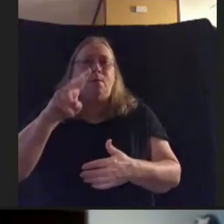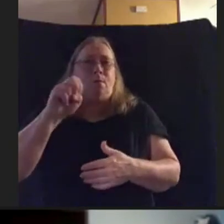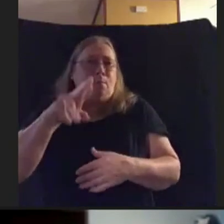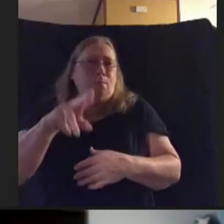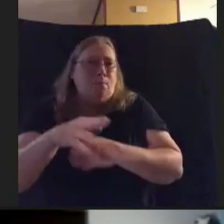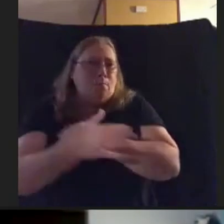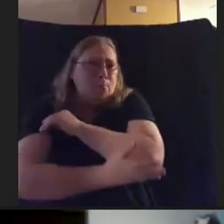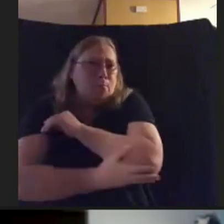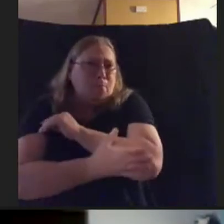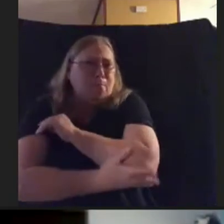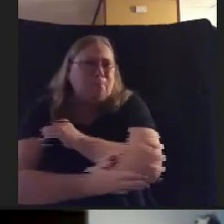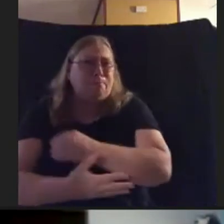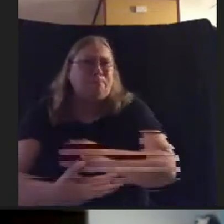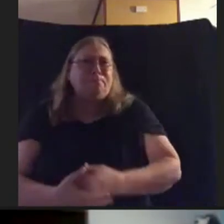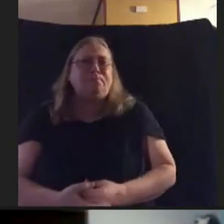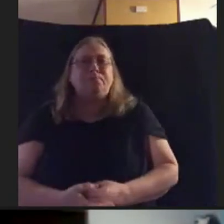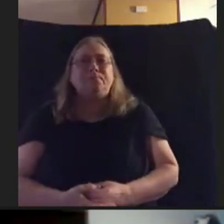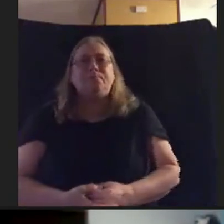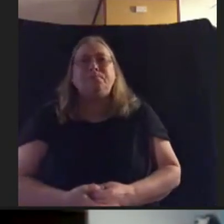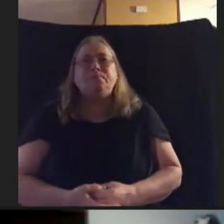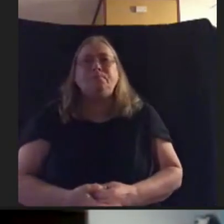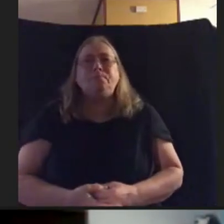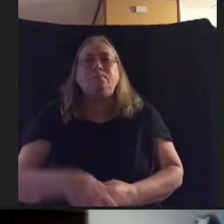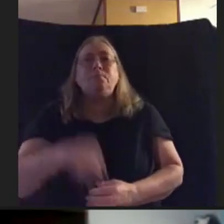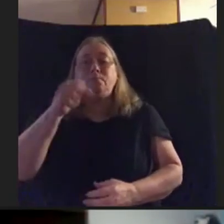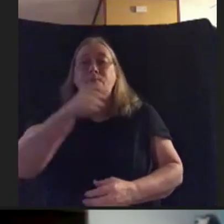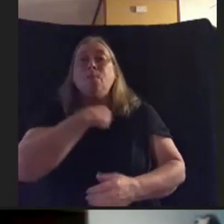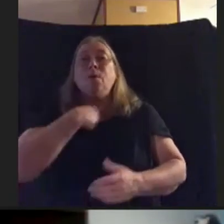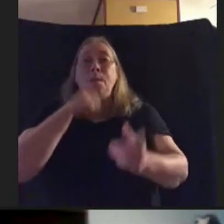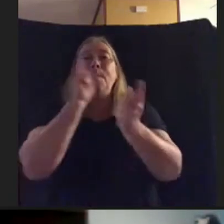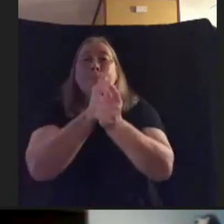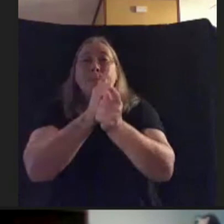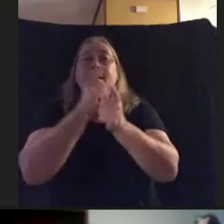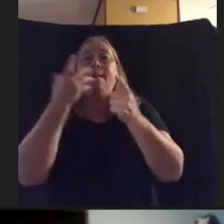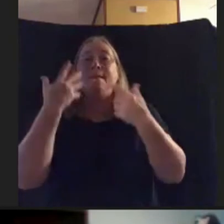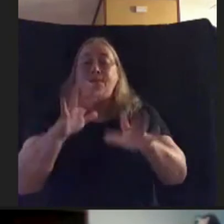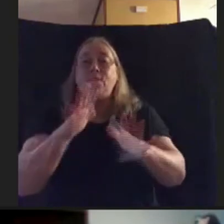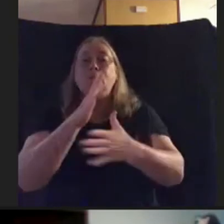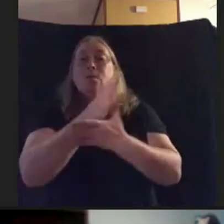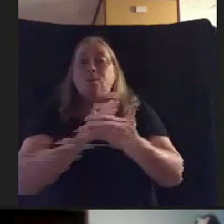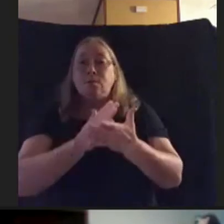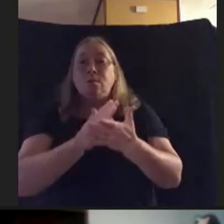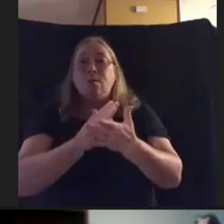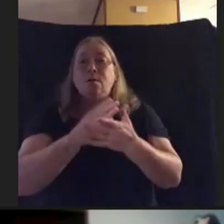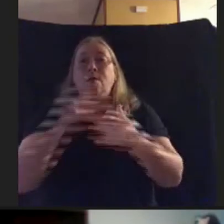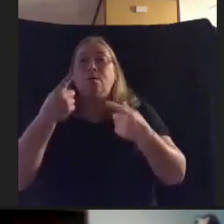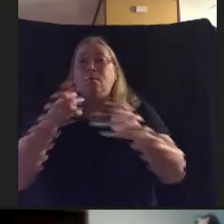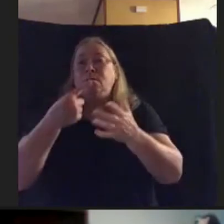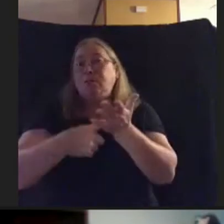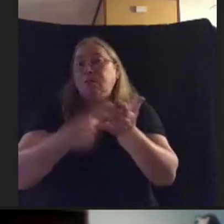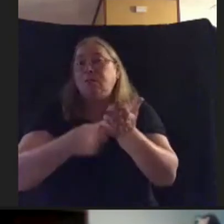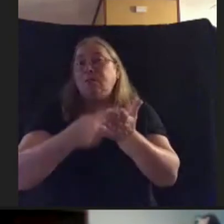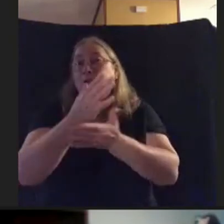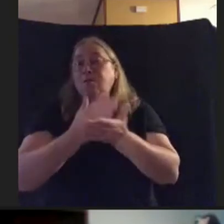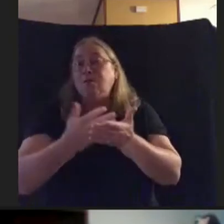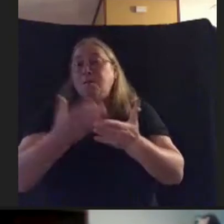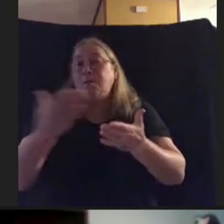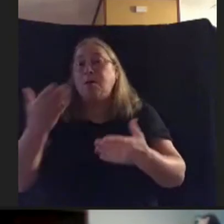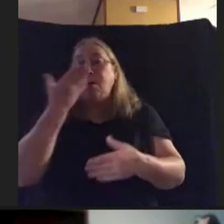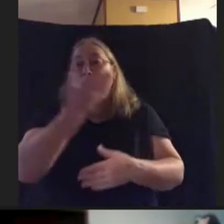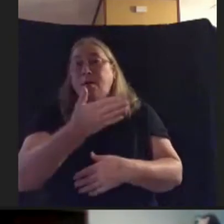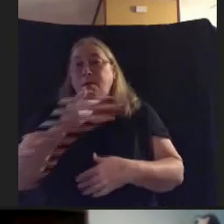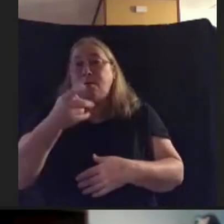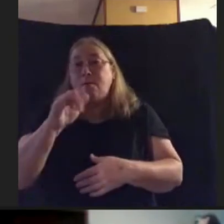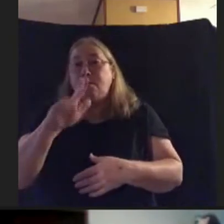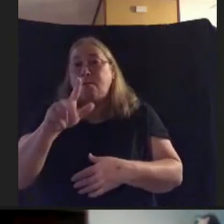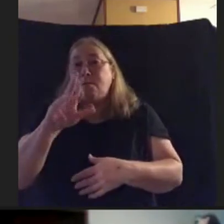So we did meet with some of the officials in Pearl River County to discuss some potential sites there, and we are exploring some opportunities in